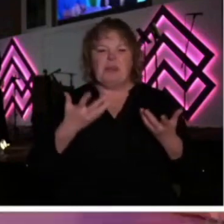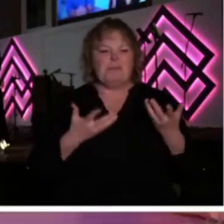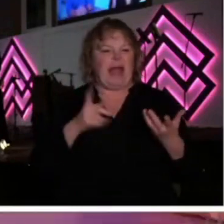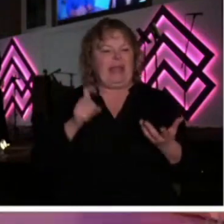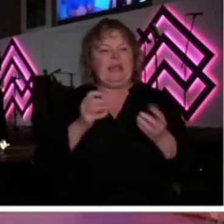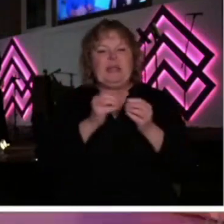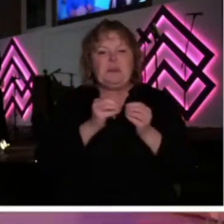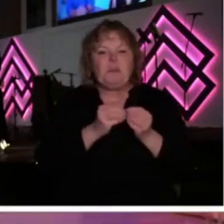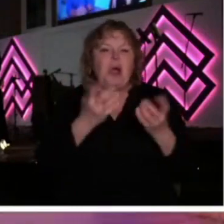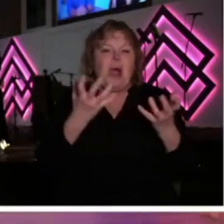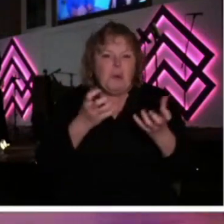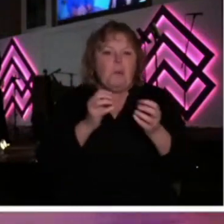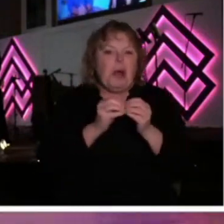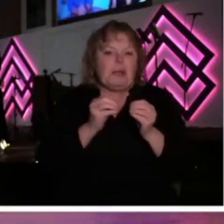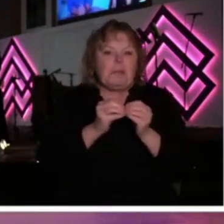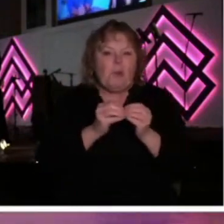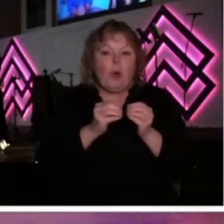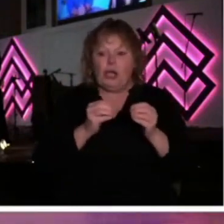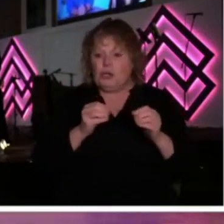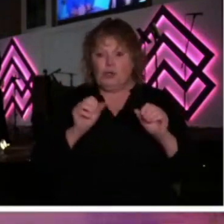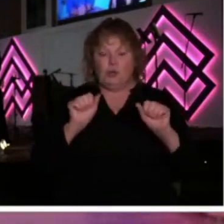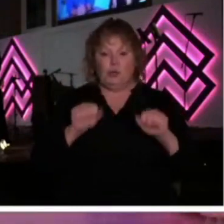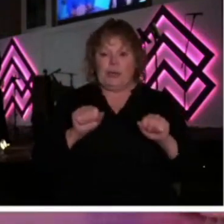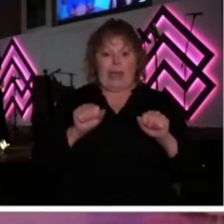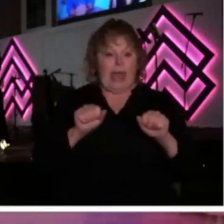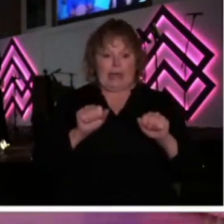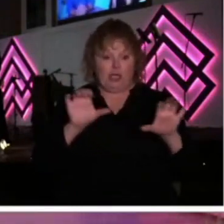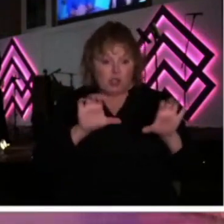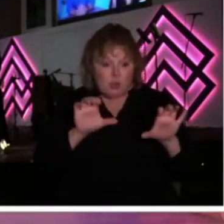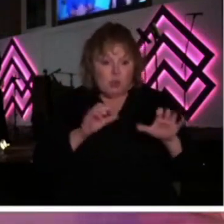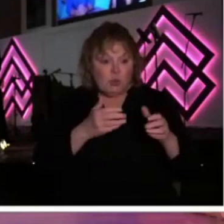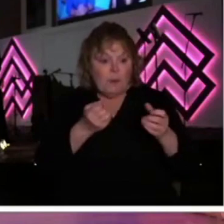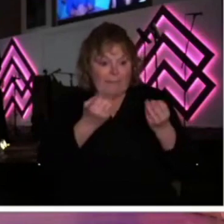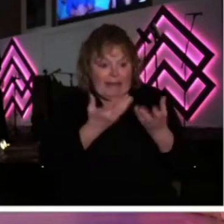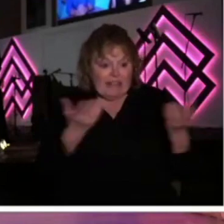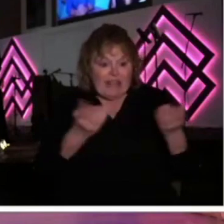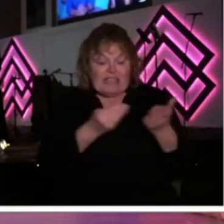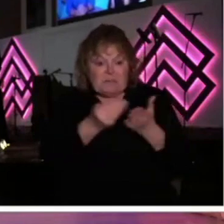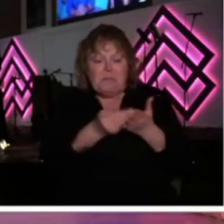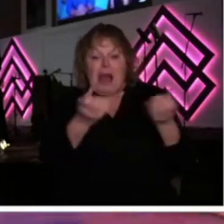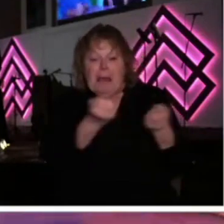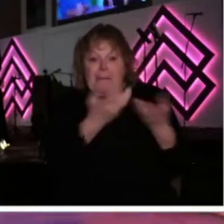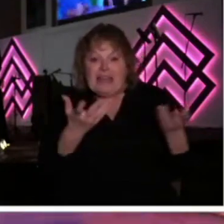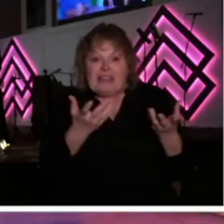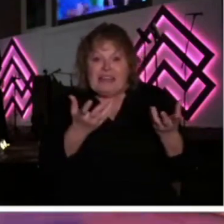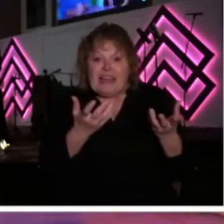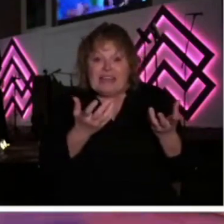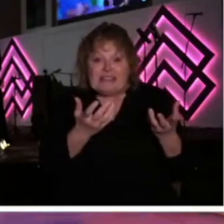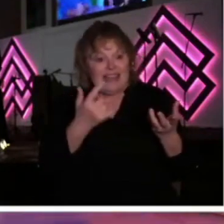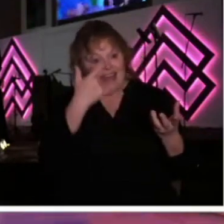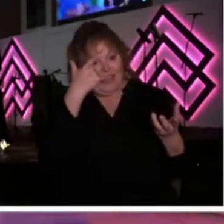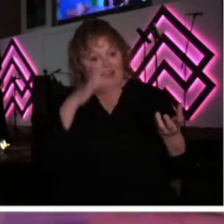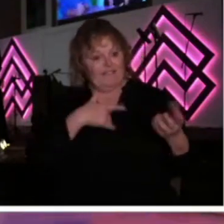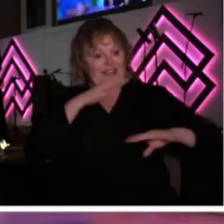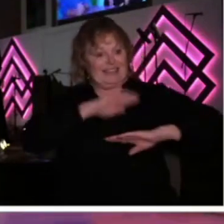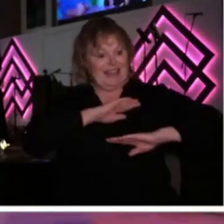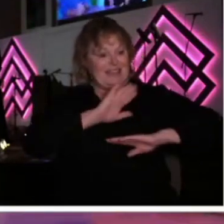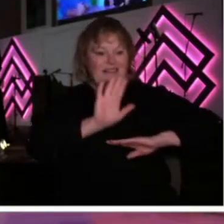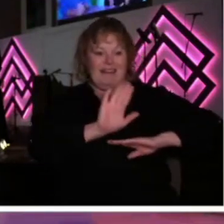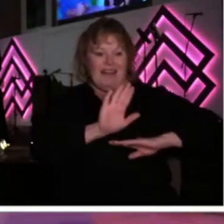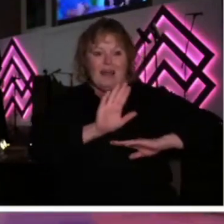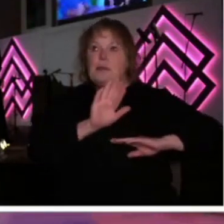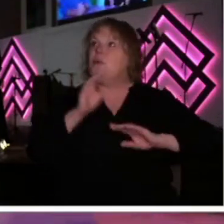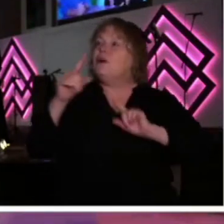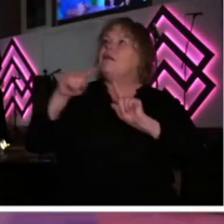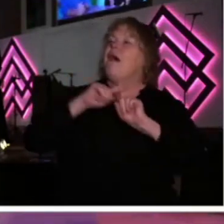You invest in all these things that leave you disappointed and constantly seeking. And when you get to know Christ,